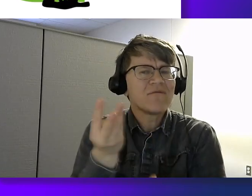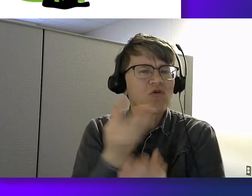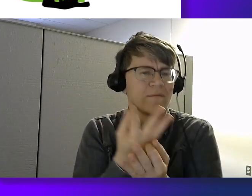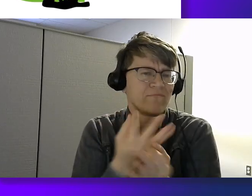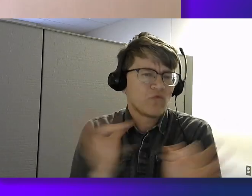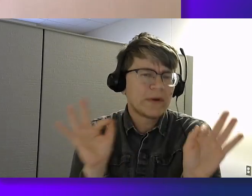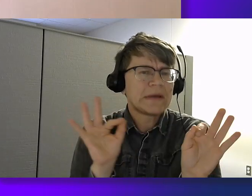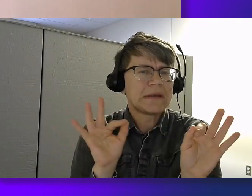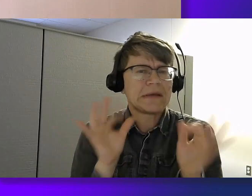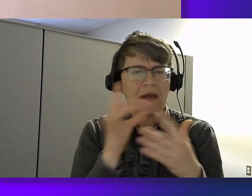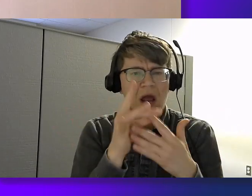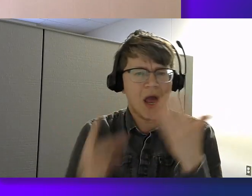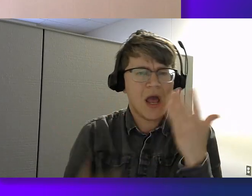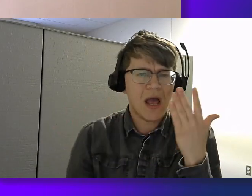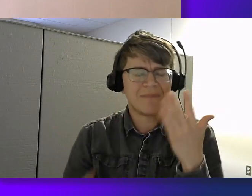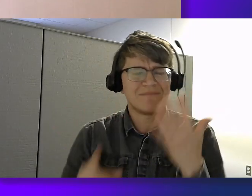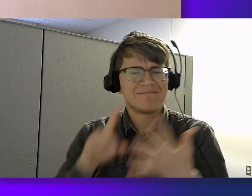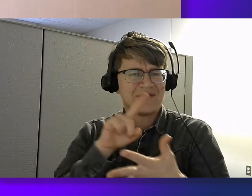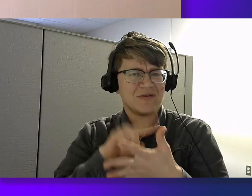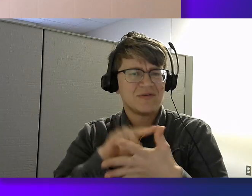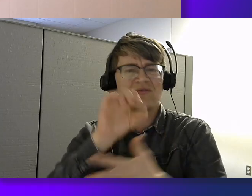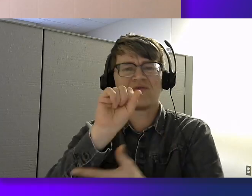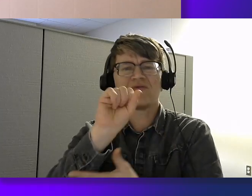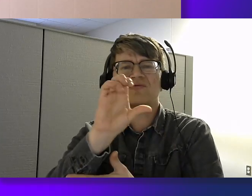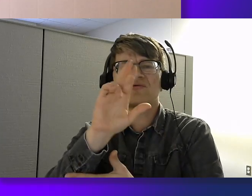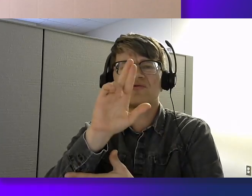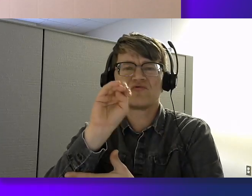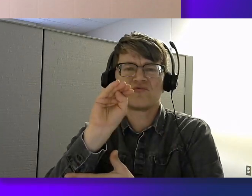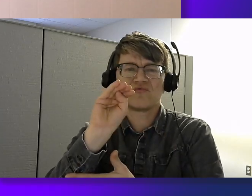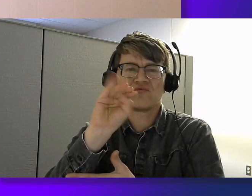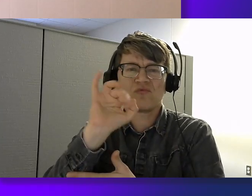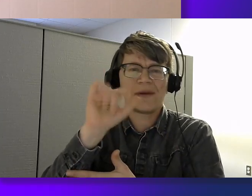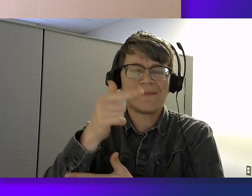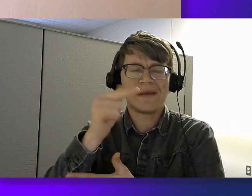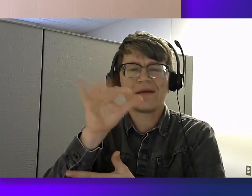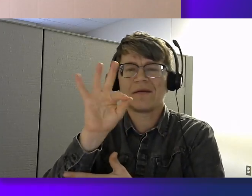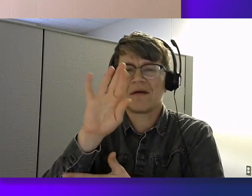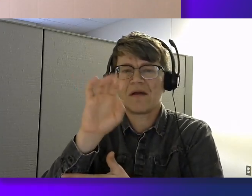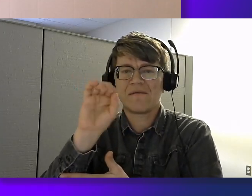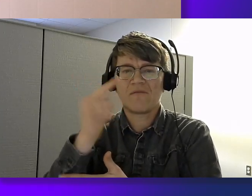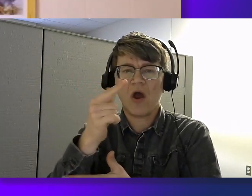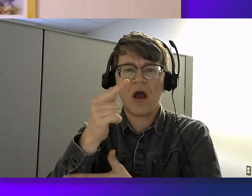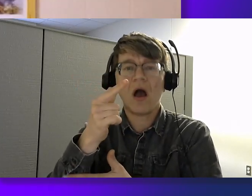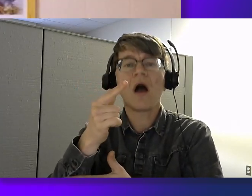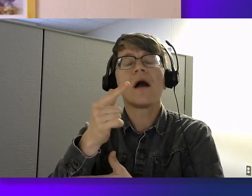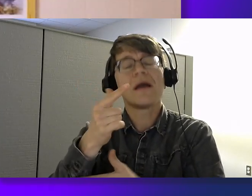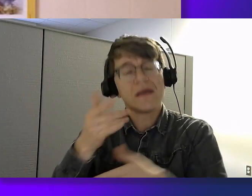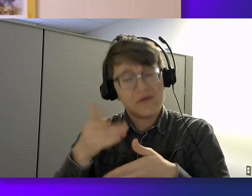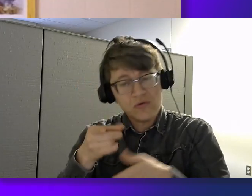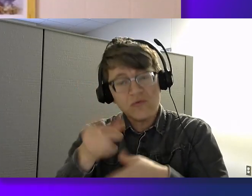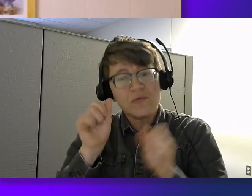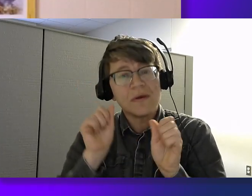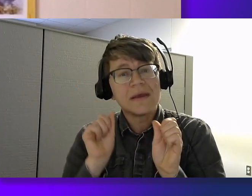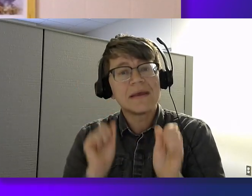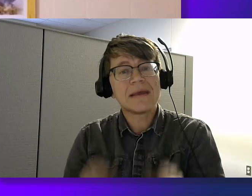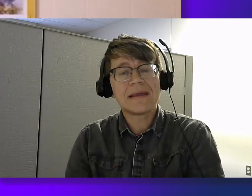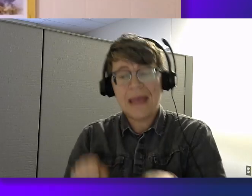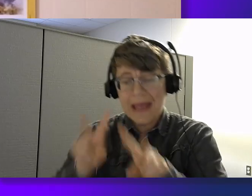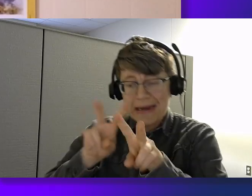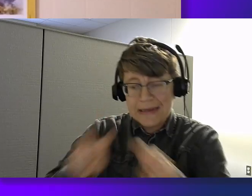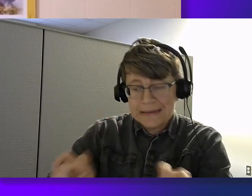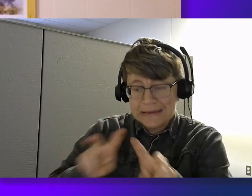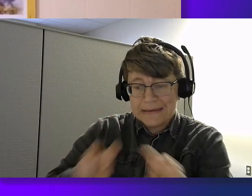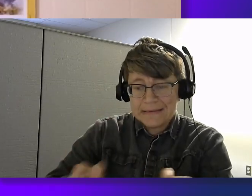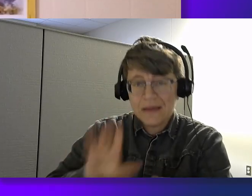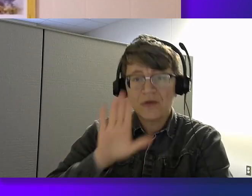xmlsitemaps.com. Screaming Frog is a web crawler that allows you to assess your website's on-page SEO. The company offers a tool to develop